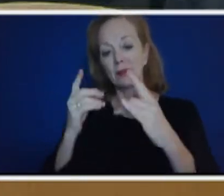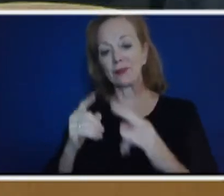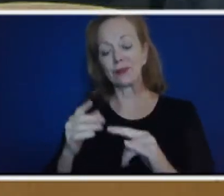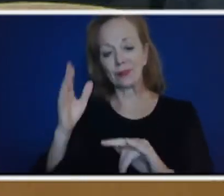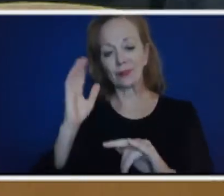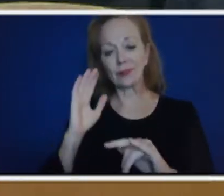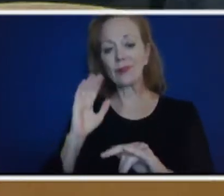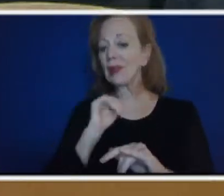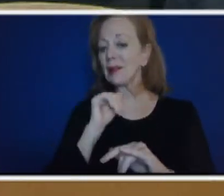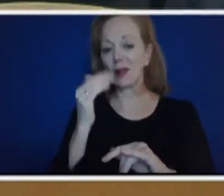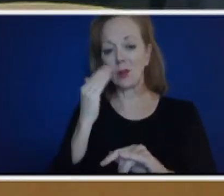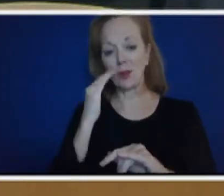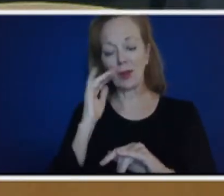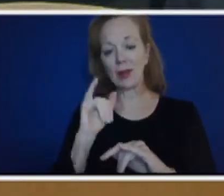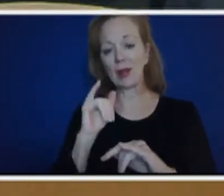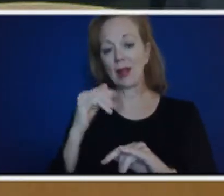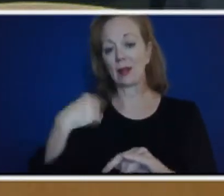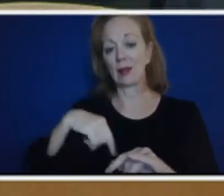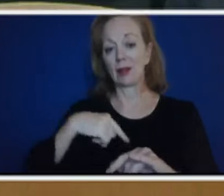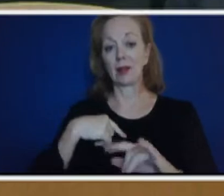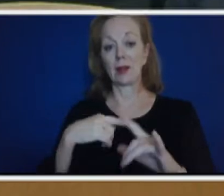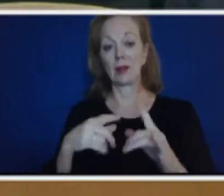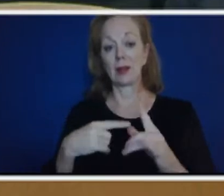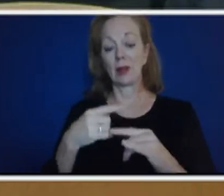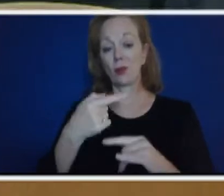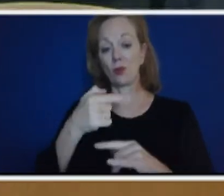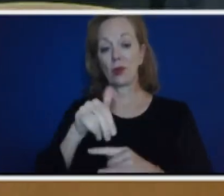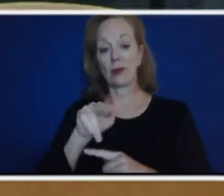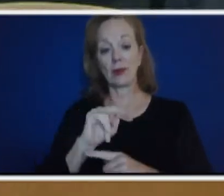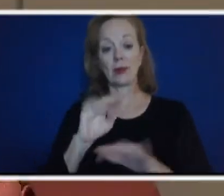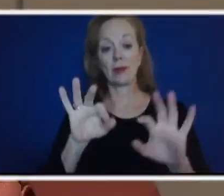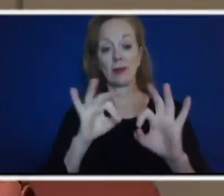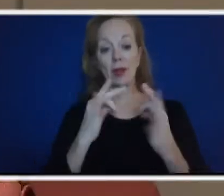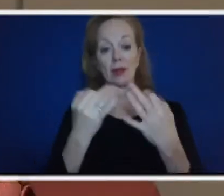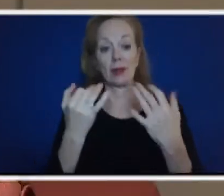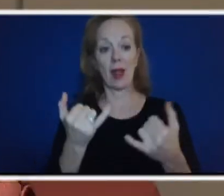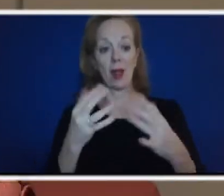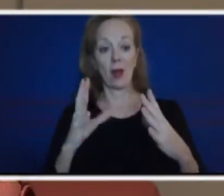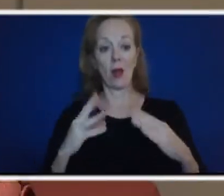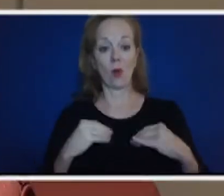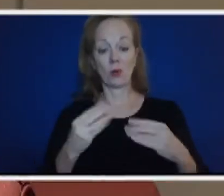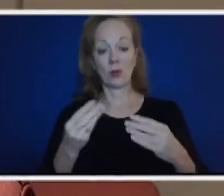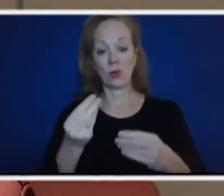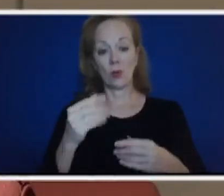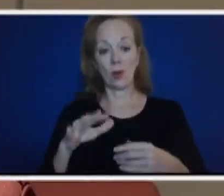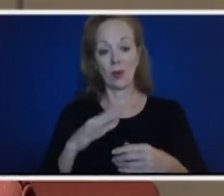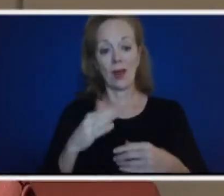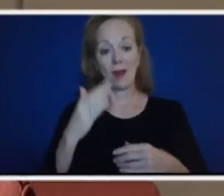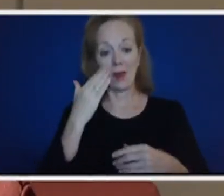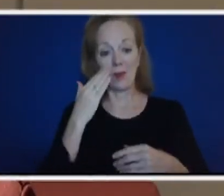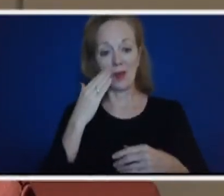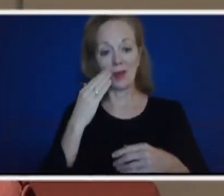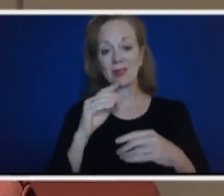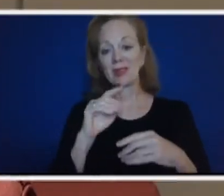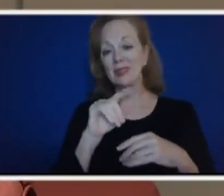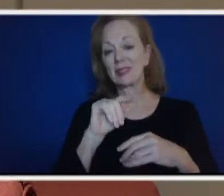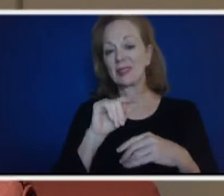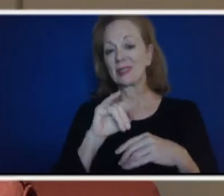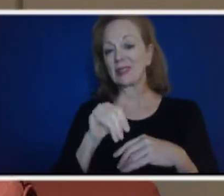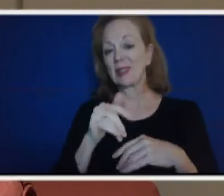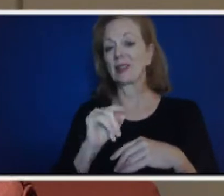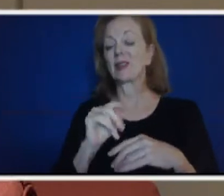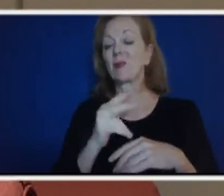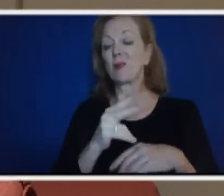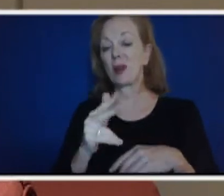which we were not aware of. The Griffin family now owns this property. I'm familiar about how tight parking's over there. I